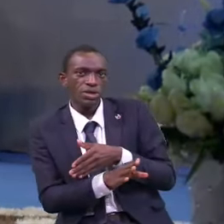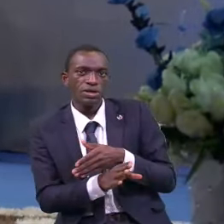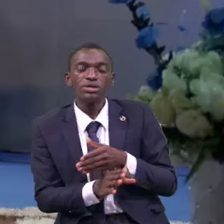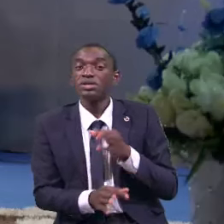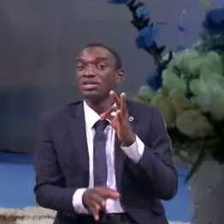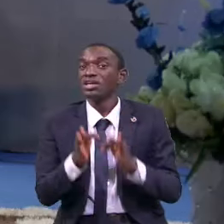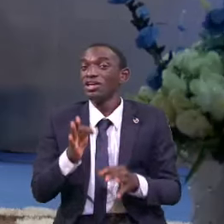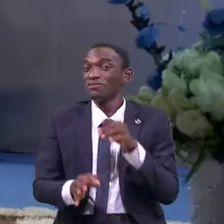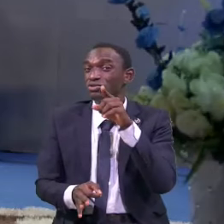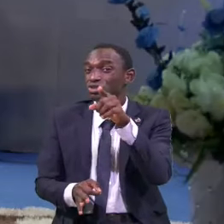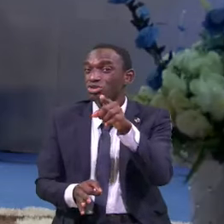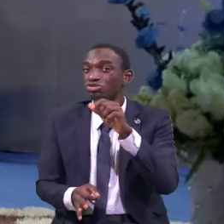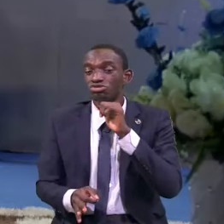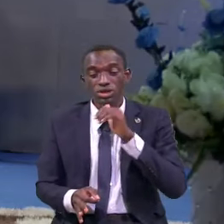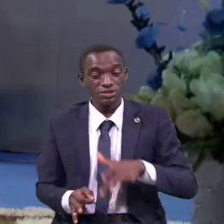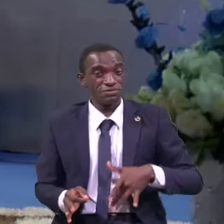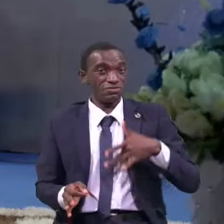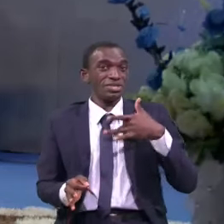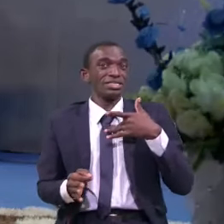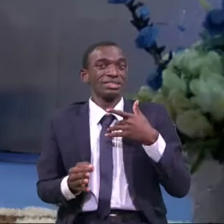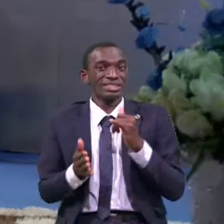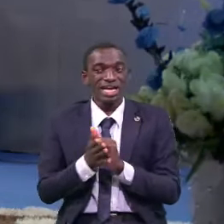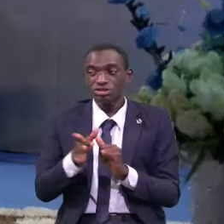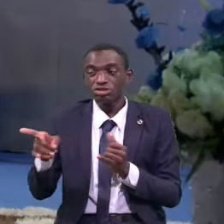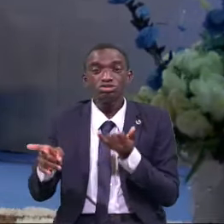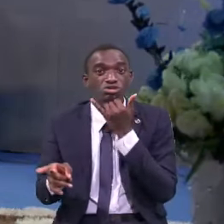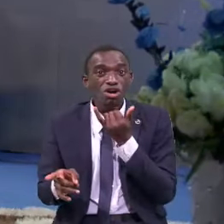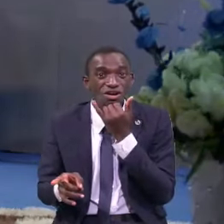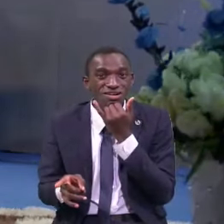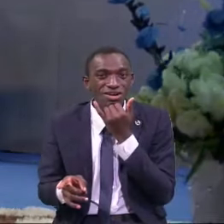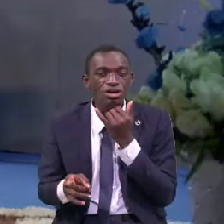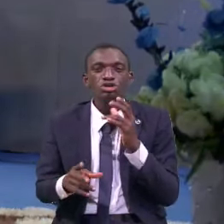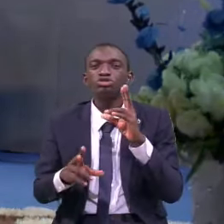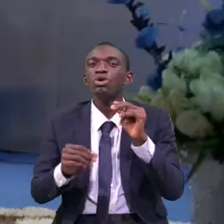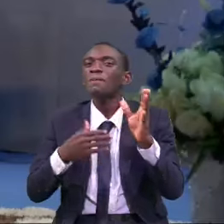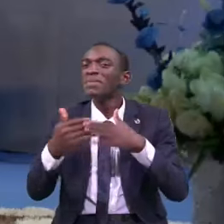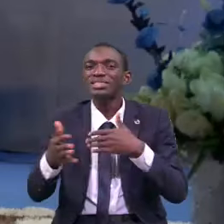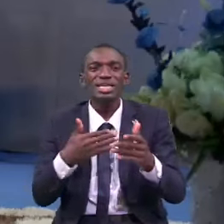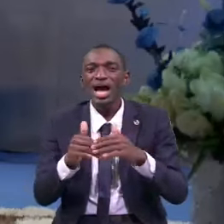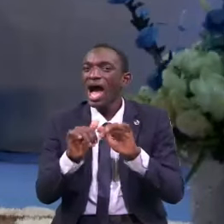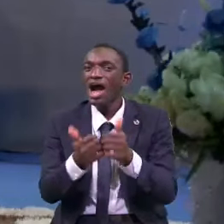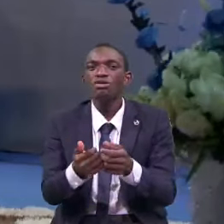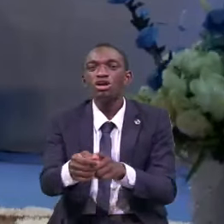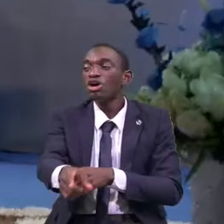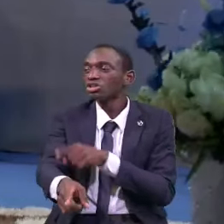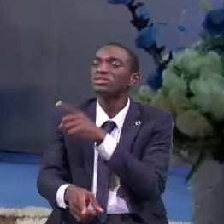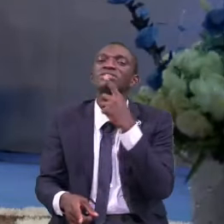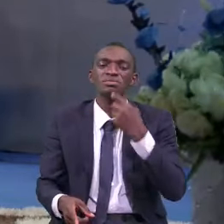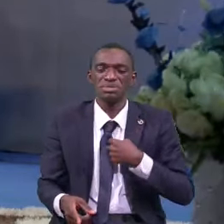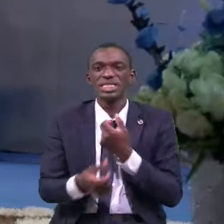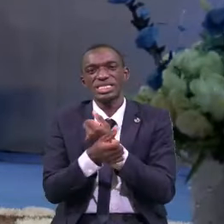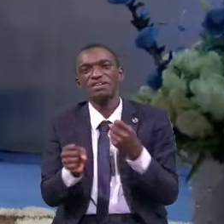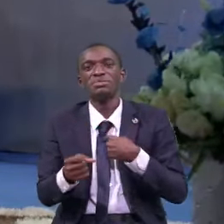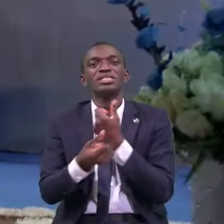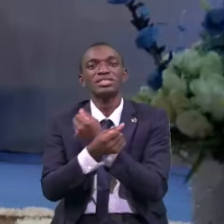been sensitive of what you do, no matter how long you claim salvation, you are